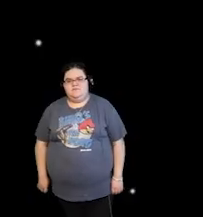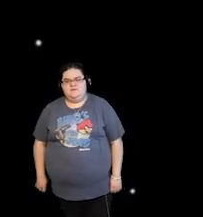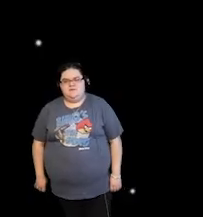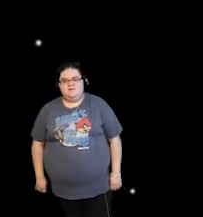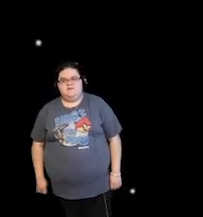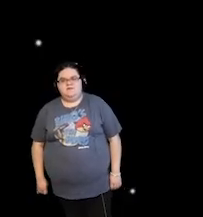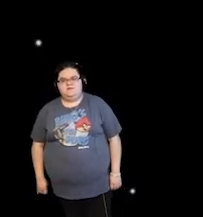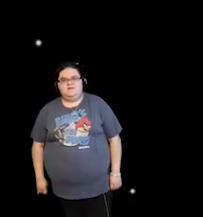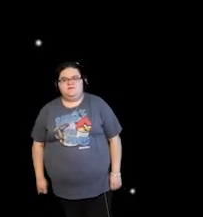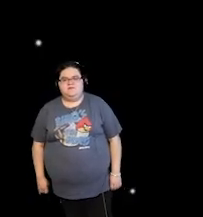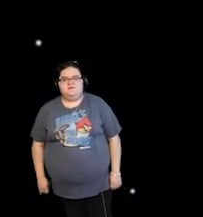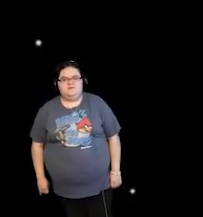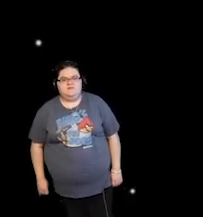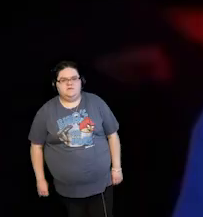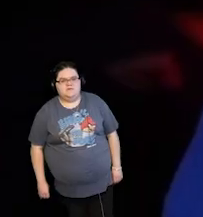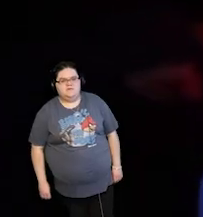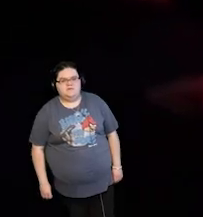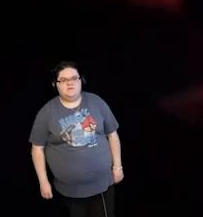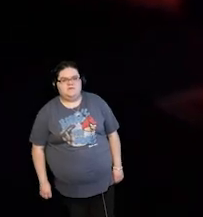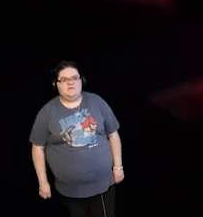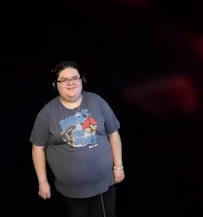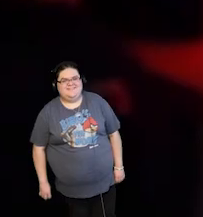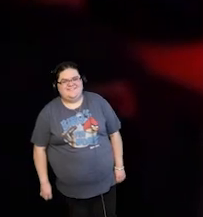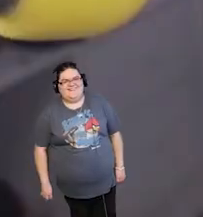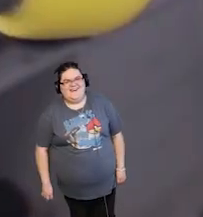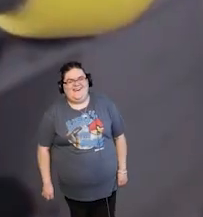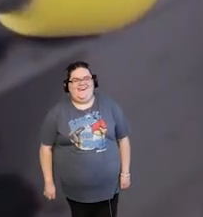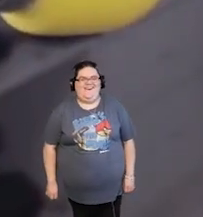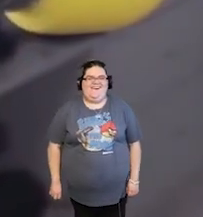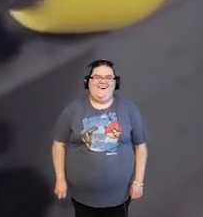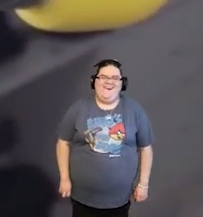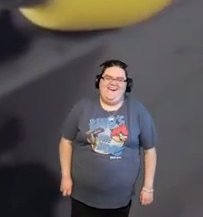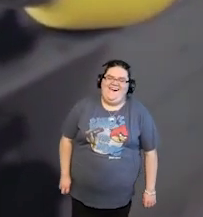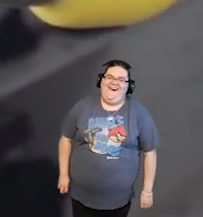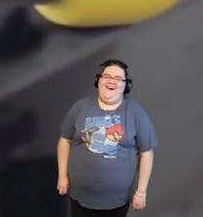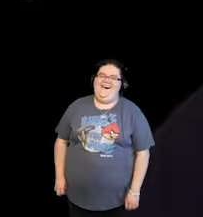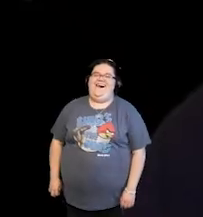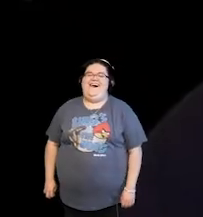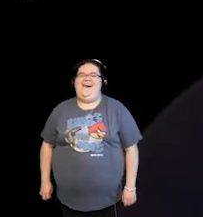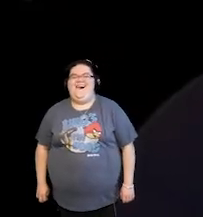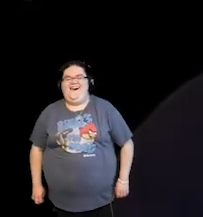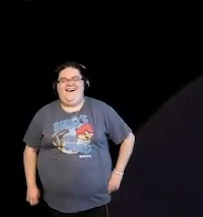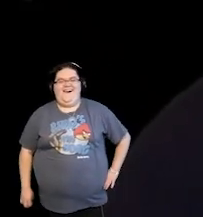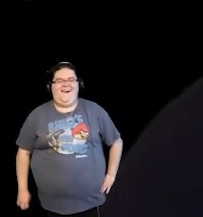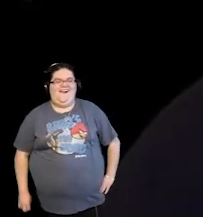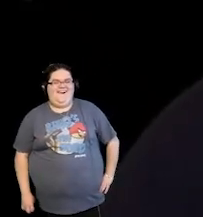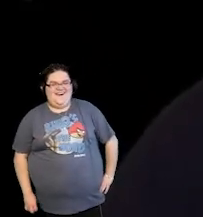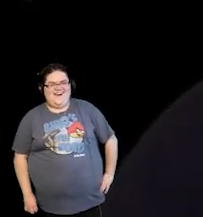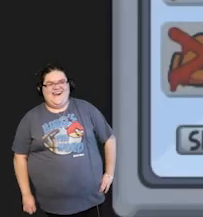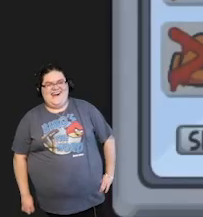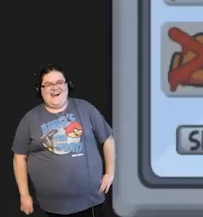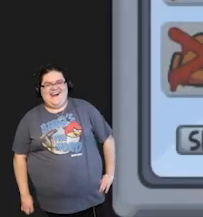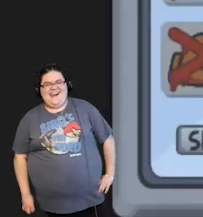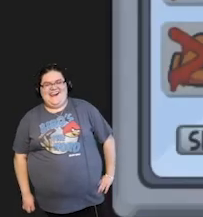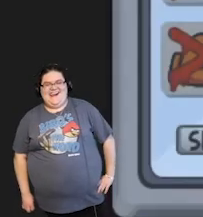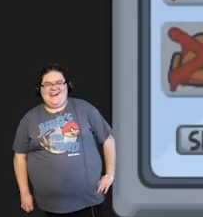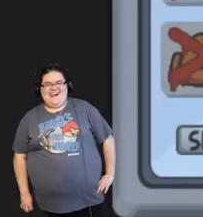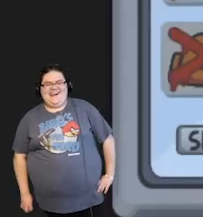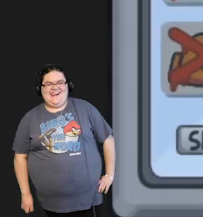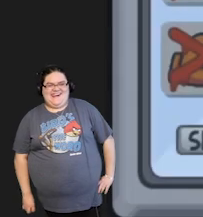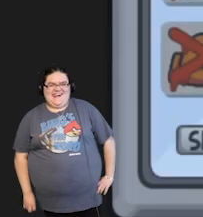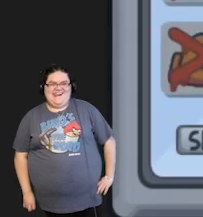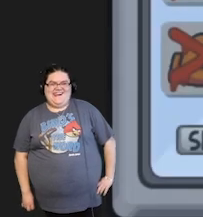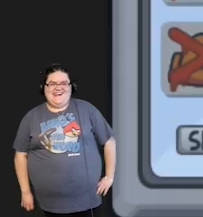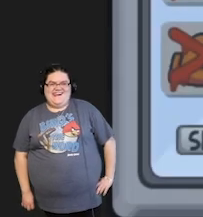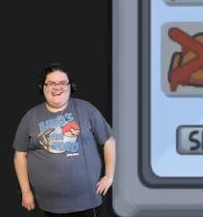I saw Ethan in the bottom left. Fresh, it's one of them. It's one of no, them. Vic! Big third imposter. I'm leaning towards Ethan. It's Toby or Ethan went